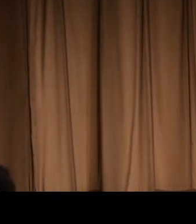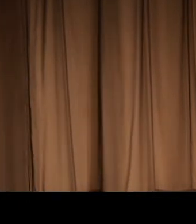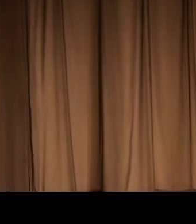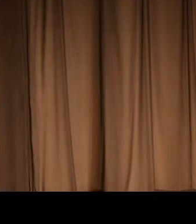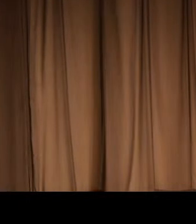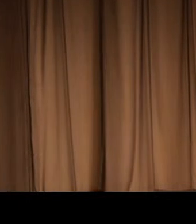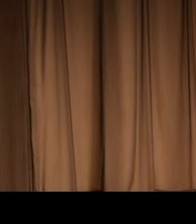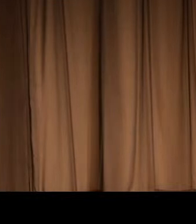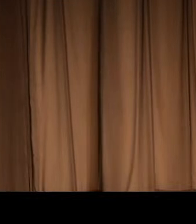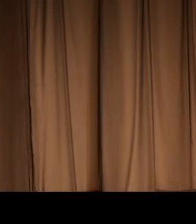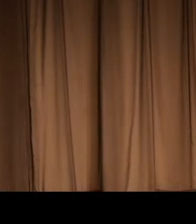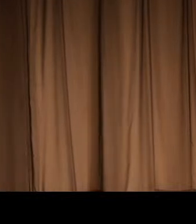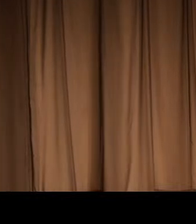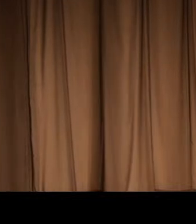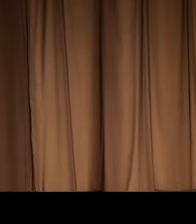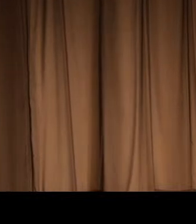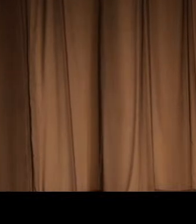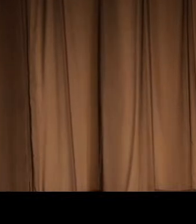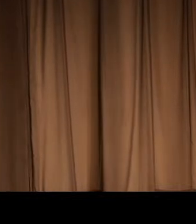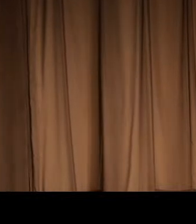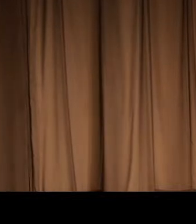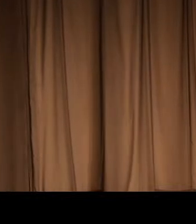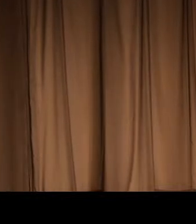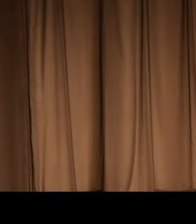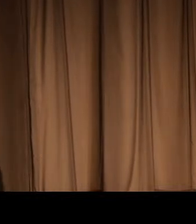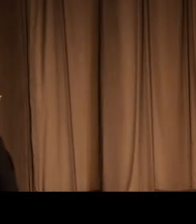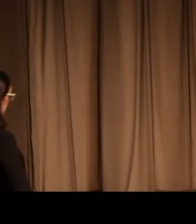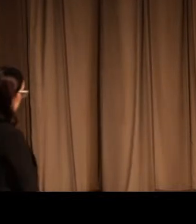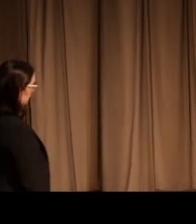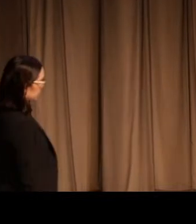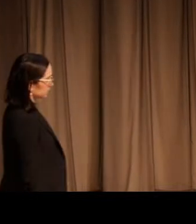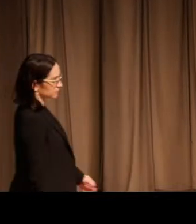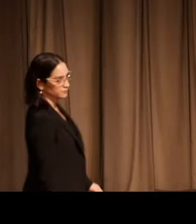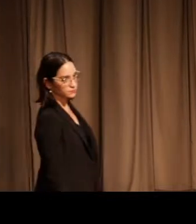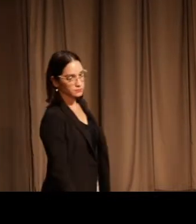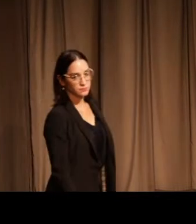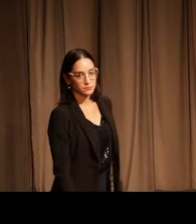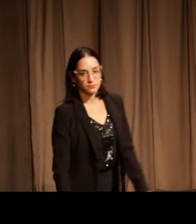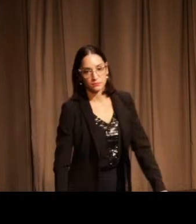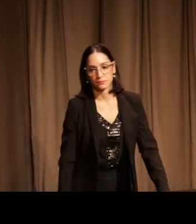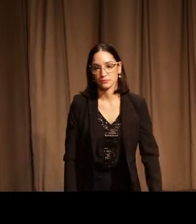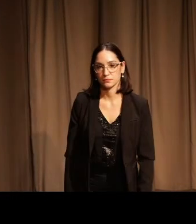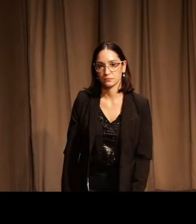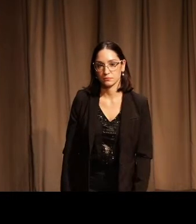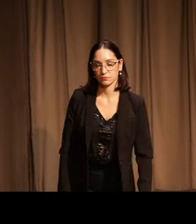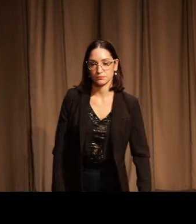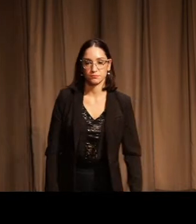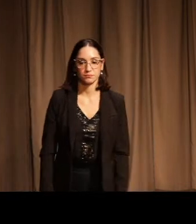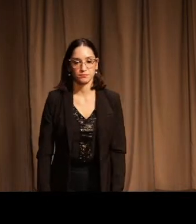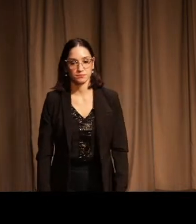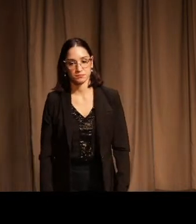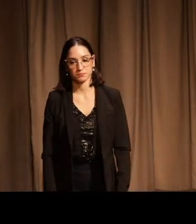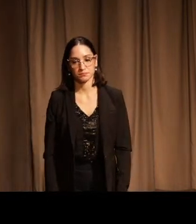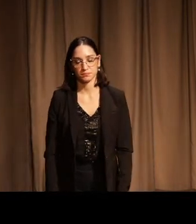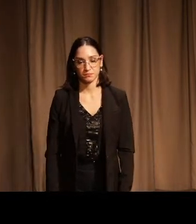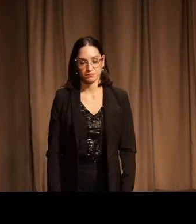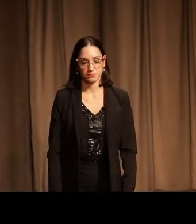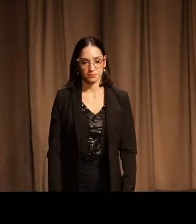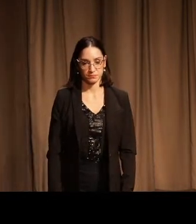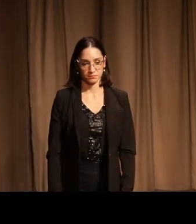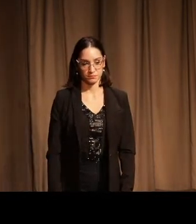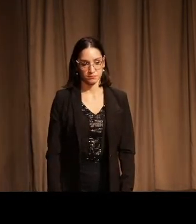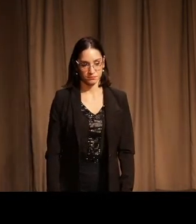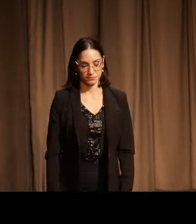and I always looking for the image that the patriarchy and the wild capitalism tries to silence. So I create